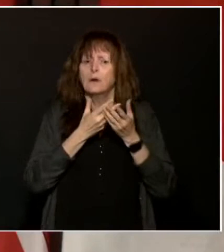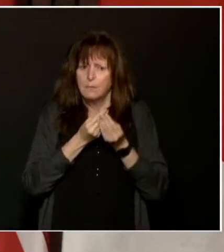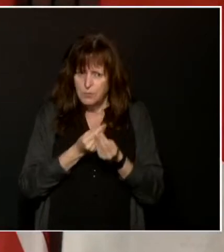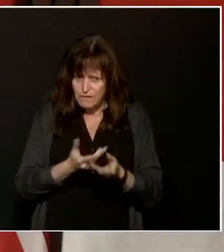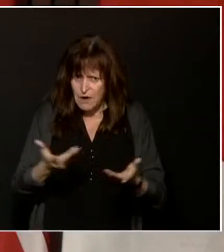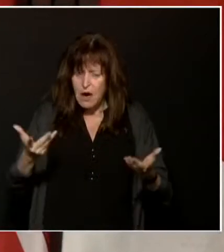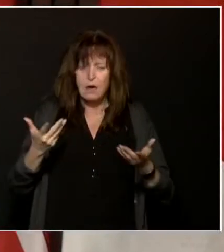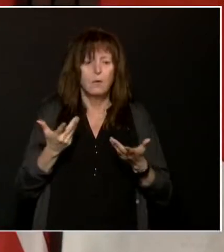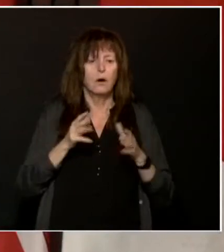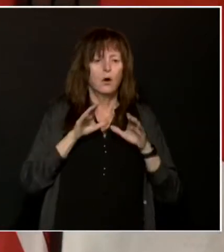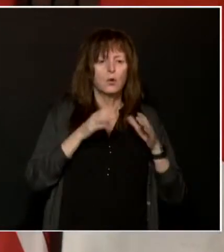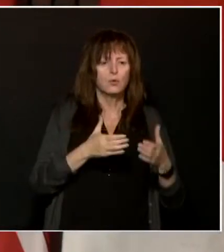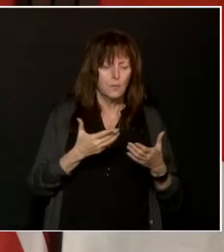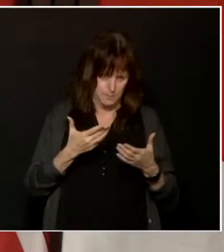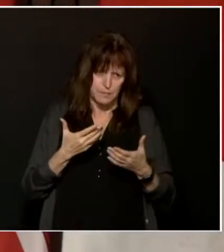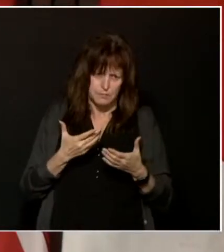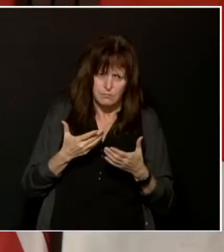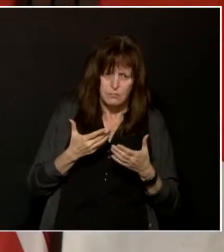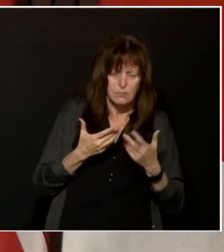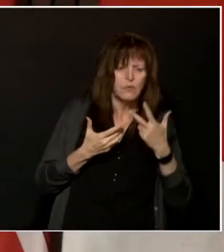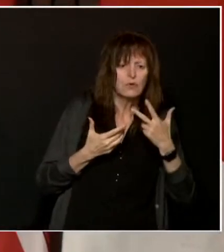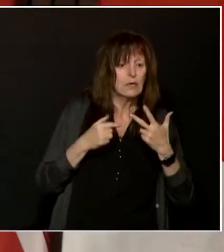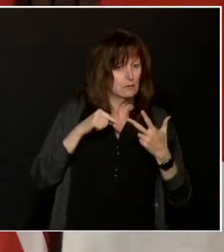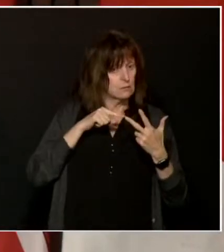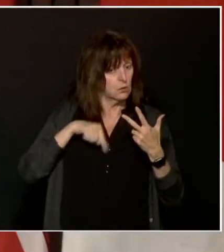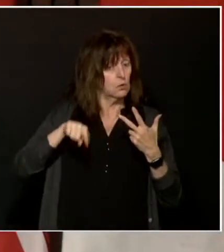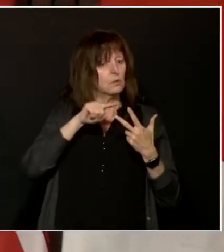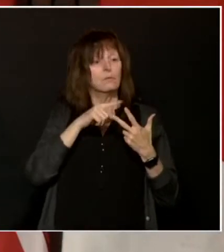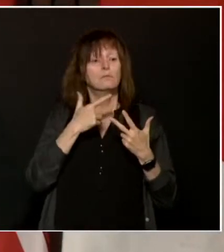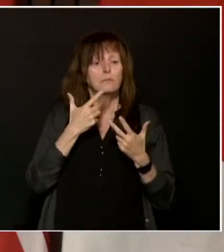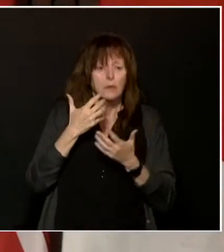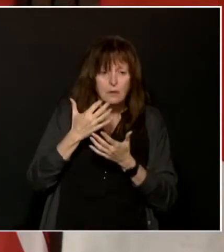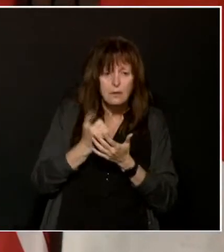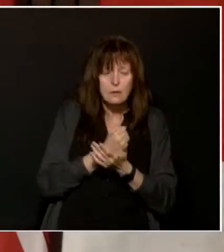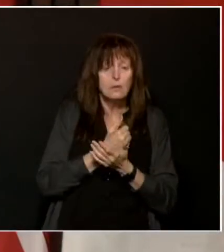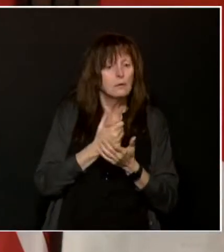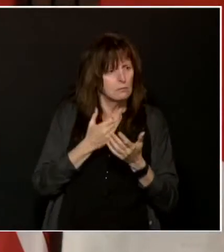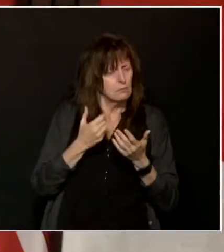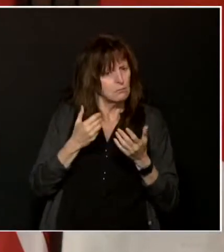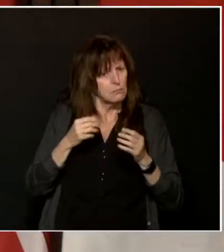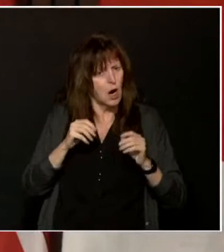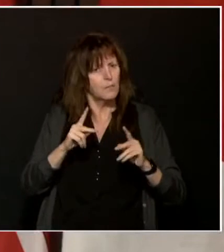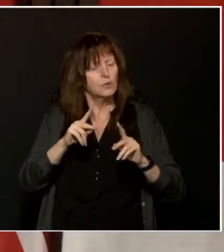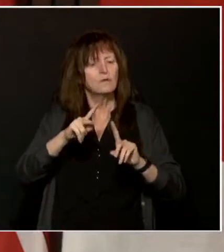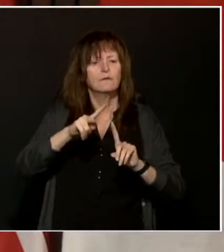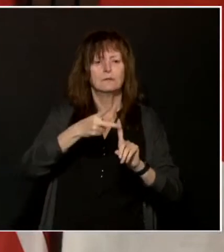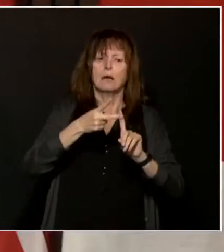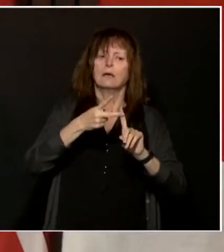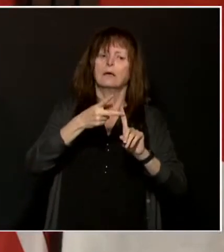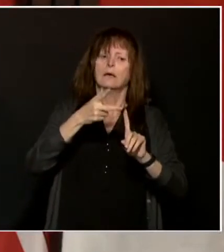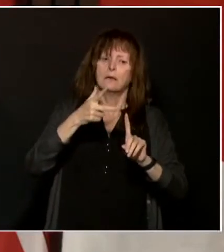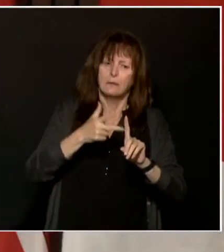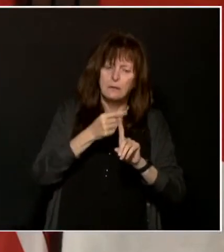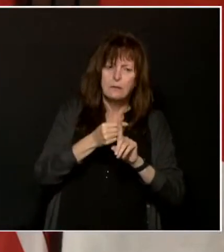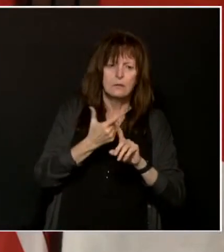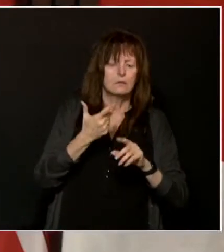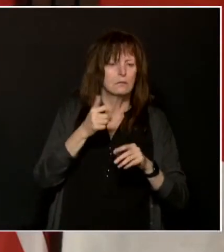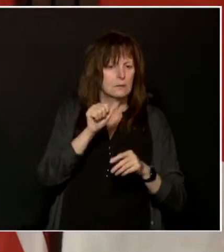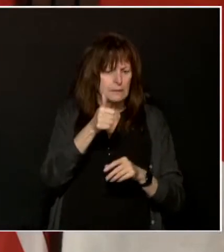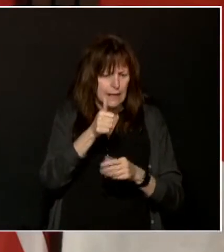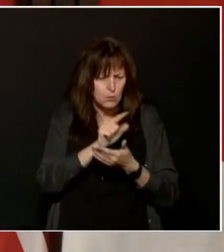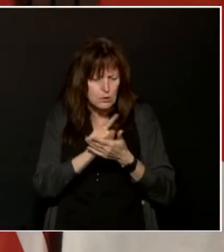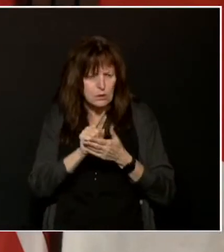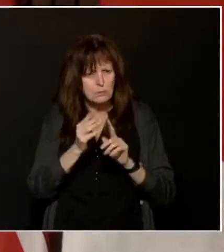currently has the opportunity to make a choice to proceed at a 10 or 11-week dose interval. But